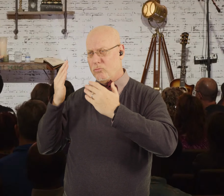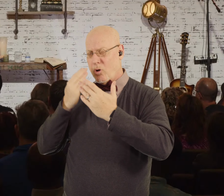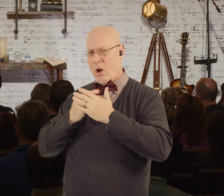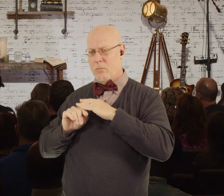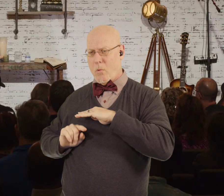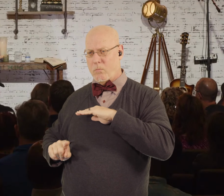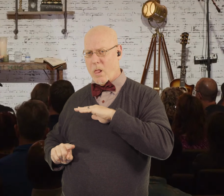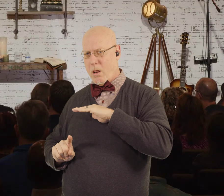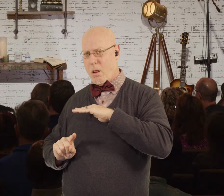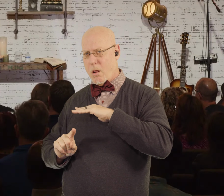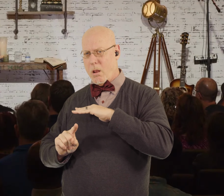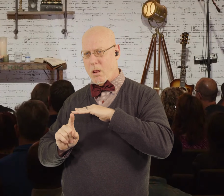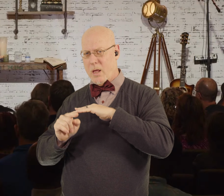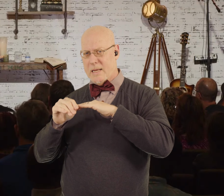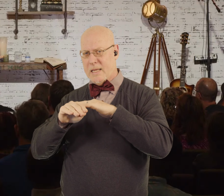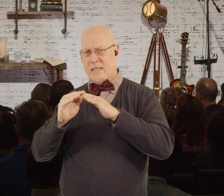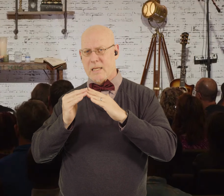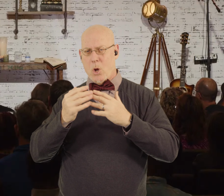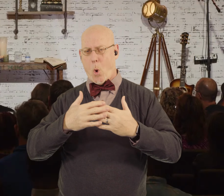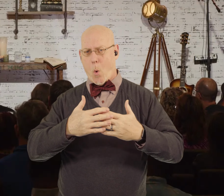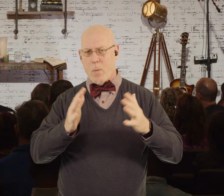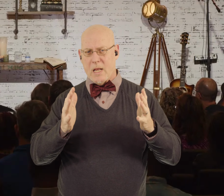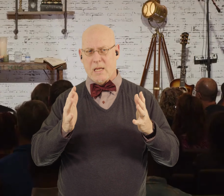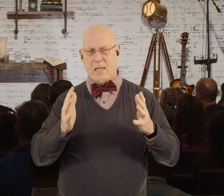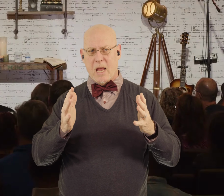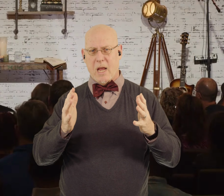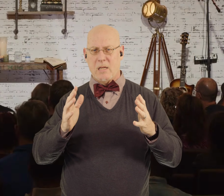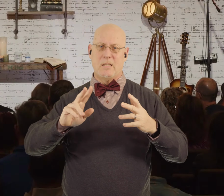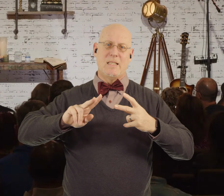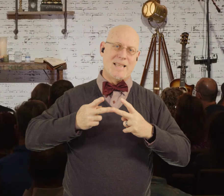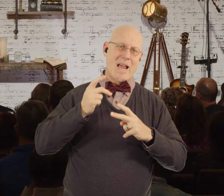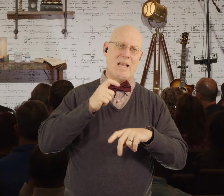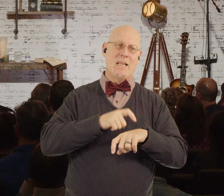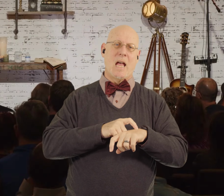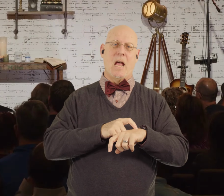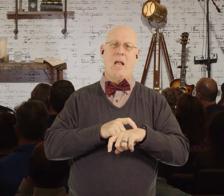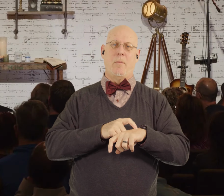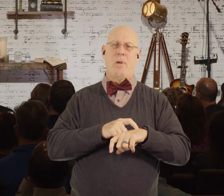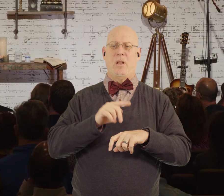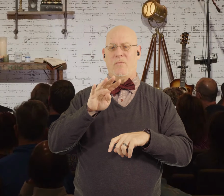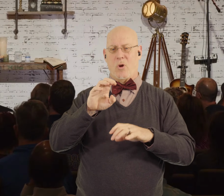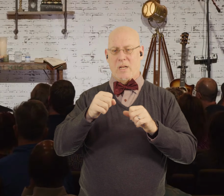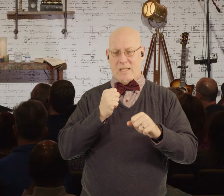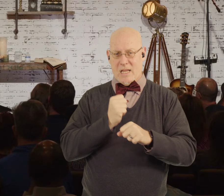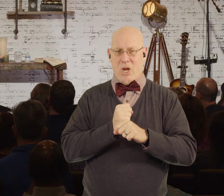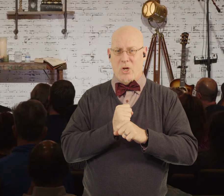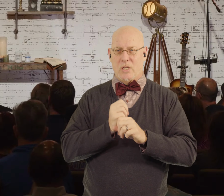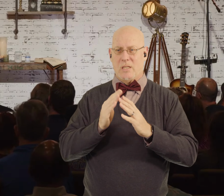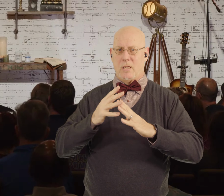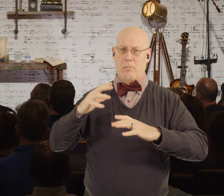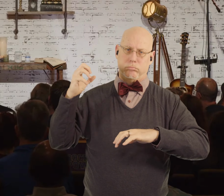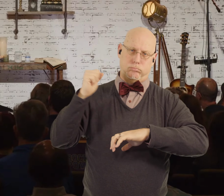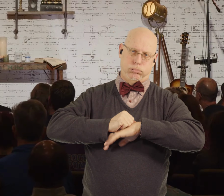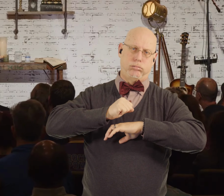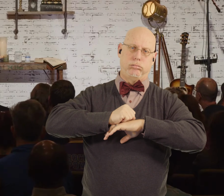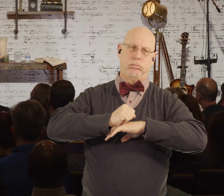night, cover of darkness, they made their way into the city, opened up the city gates, and for a second time in four centuries, the city